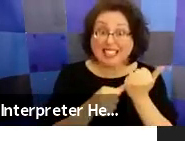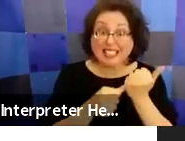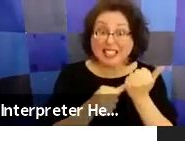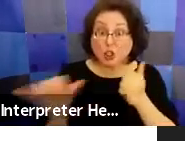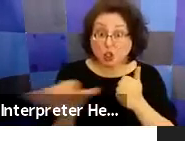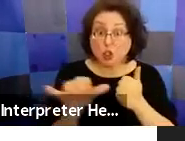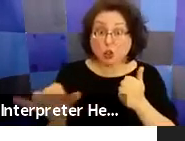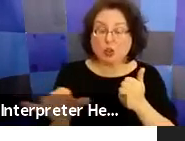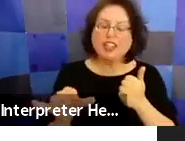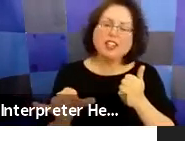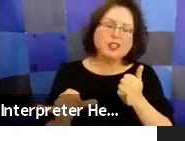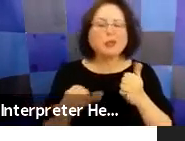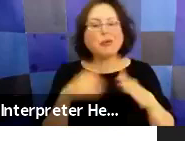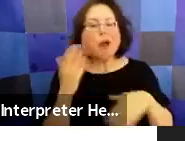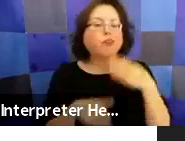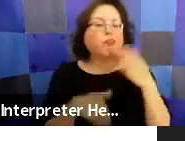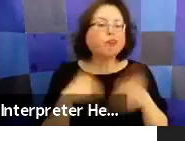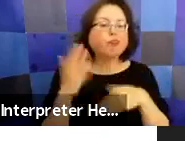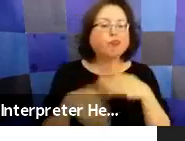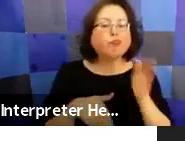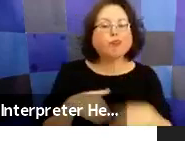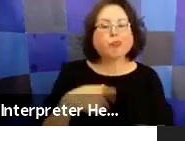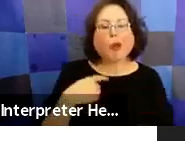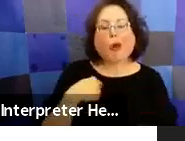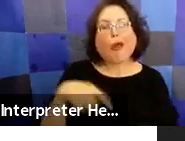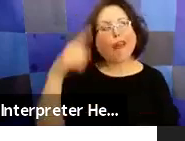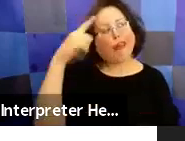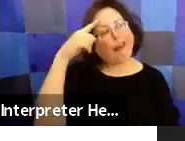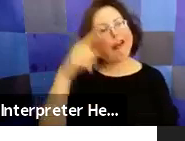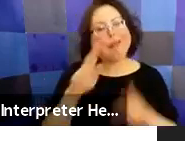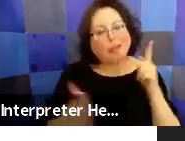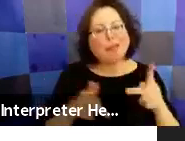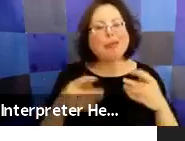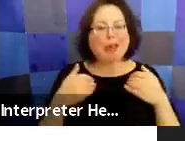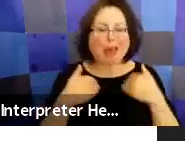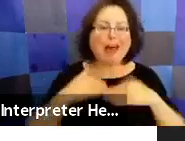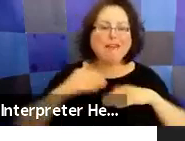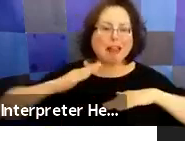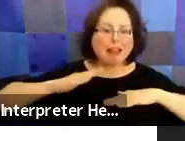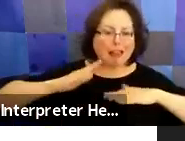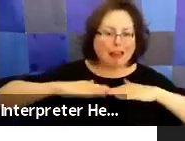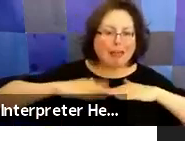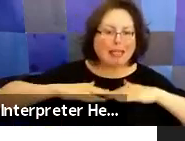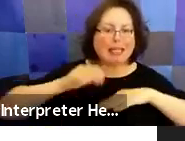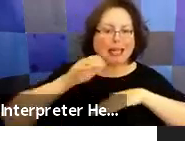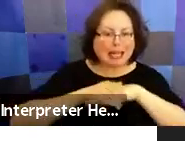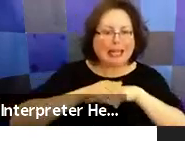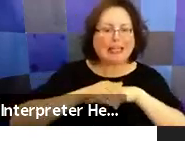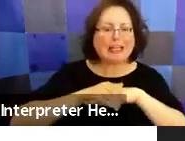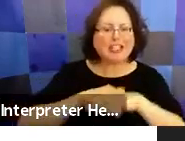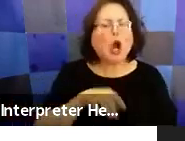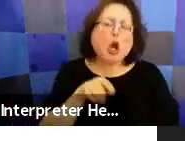kind of fall into the trope of thinking that people who have limited English proficiency need to be saved.